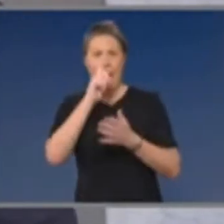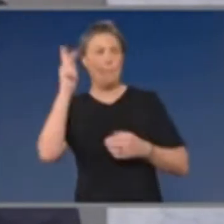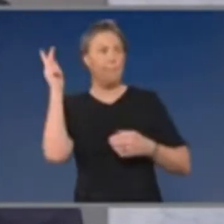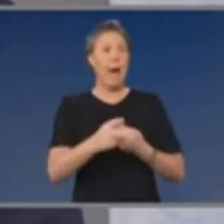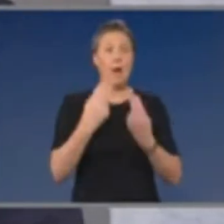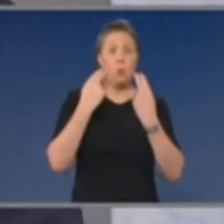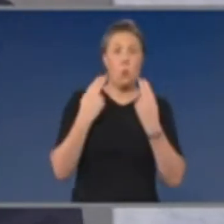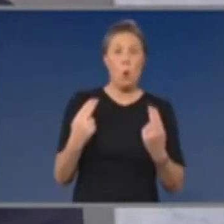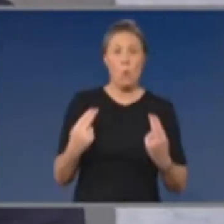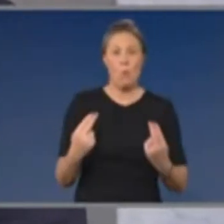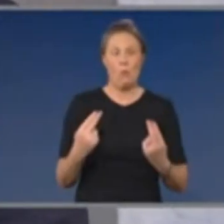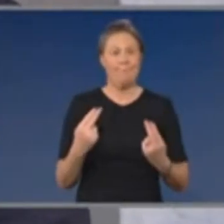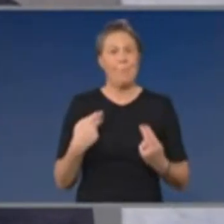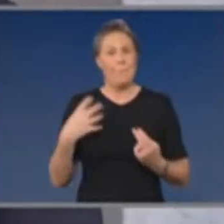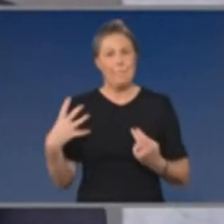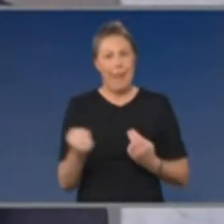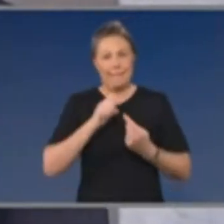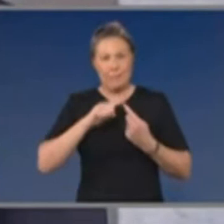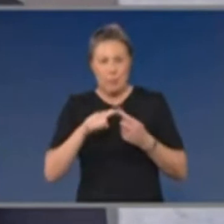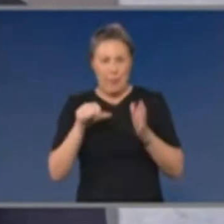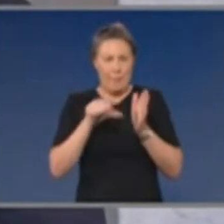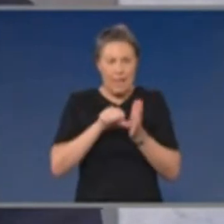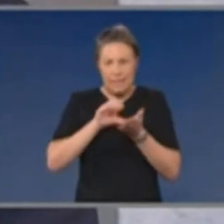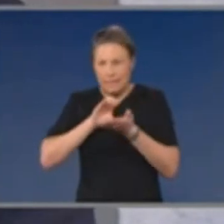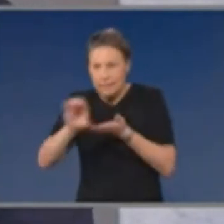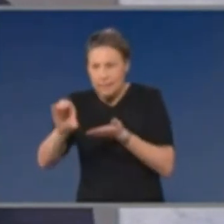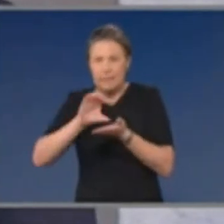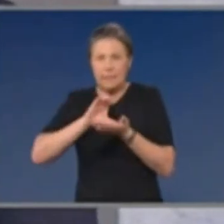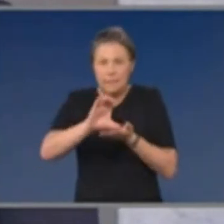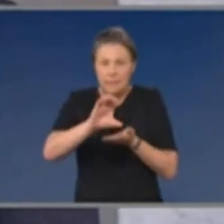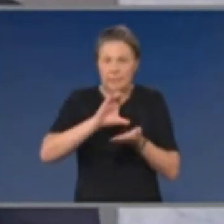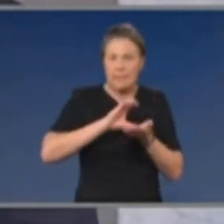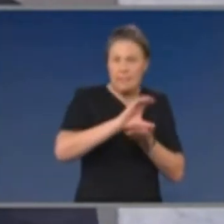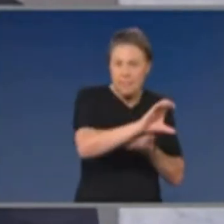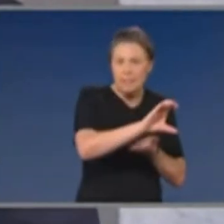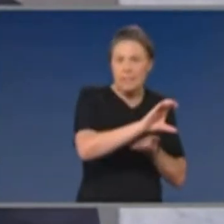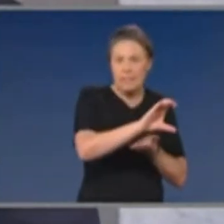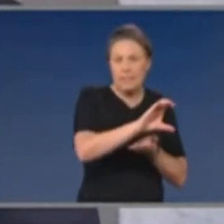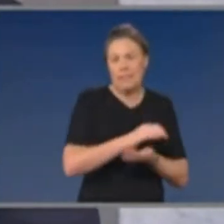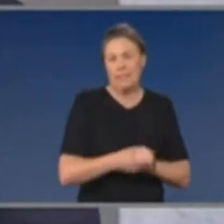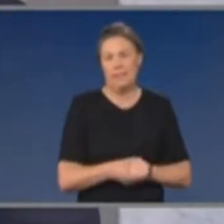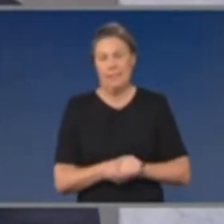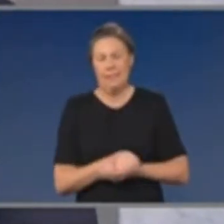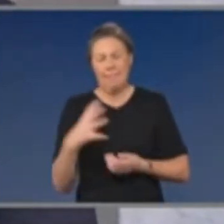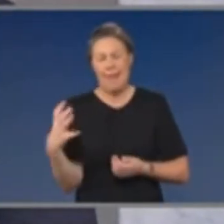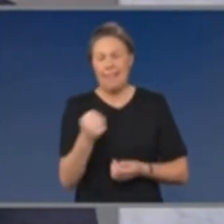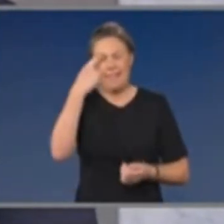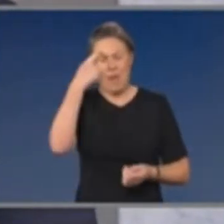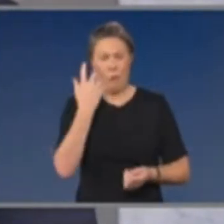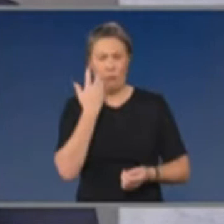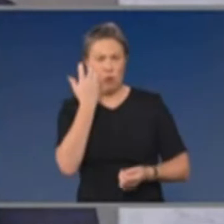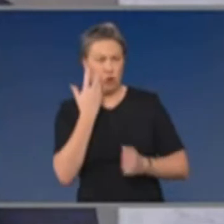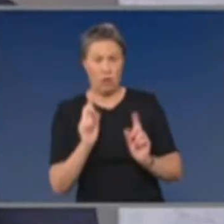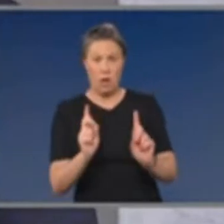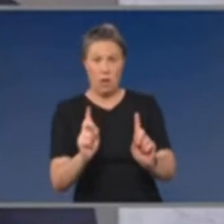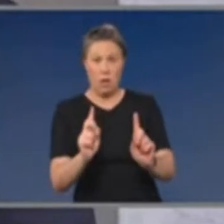not only providing the economic supports for people to get through each day, but we're helping them to make the adjustments for the future. And a key part